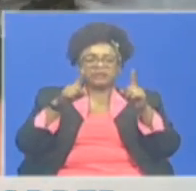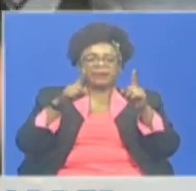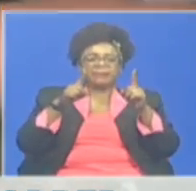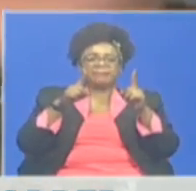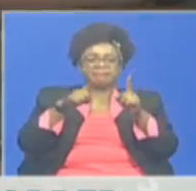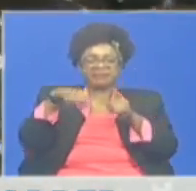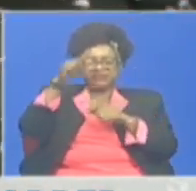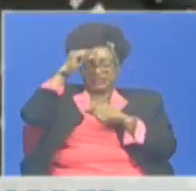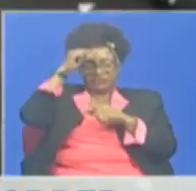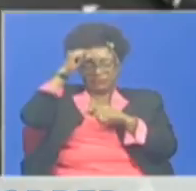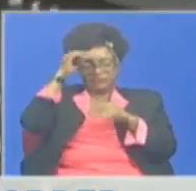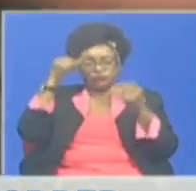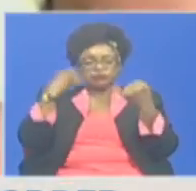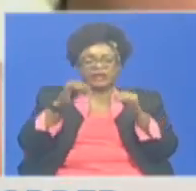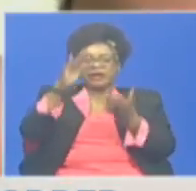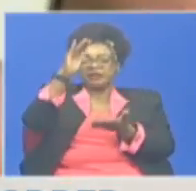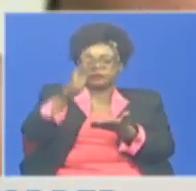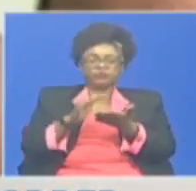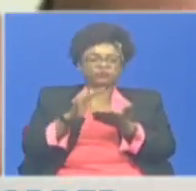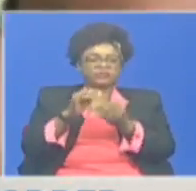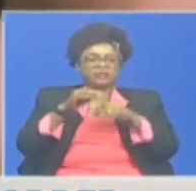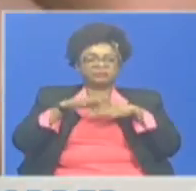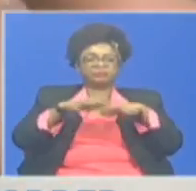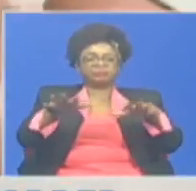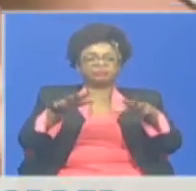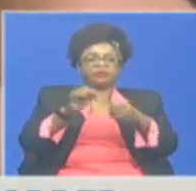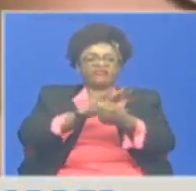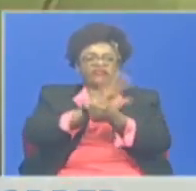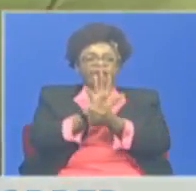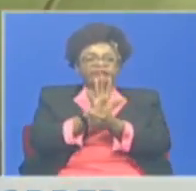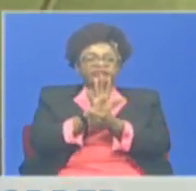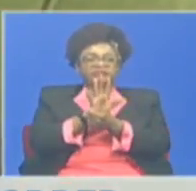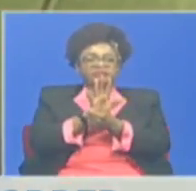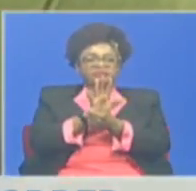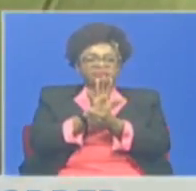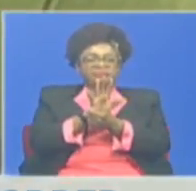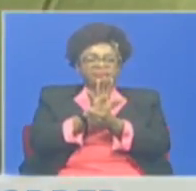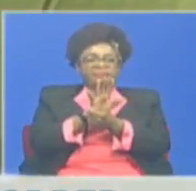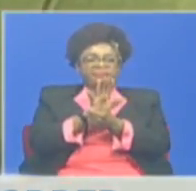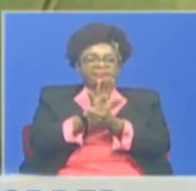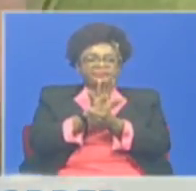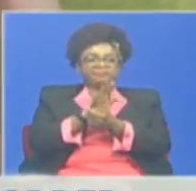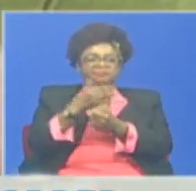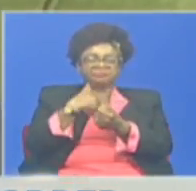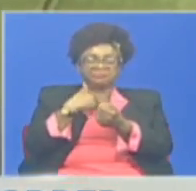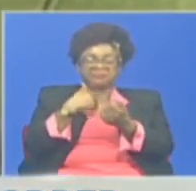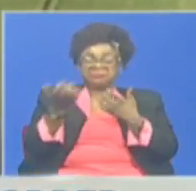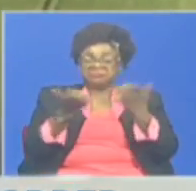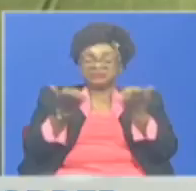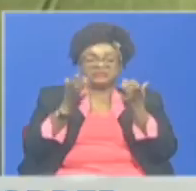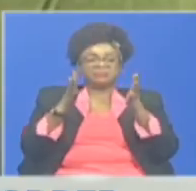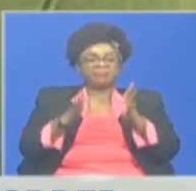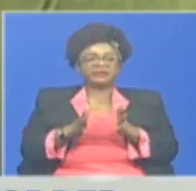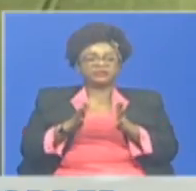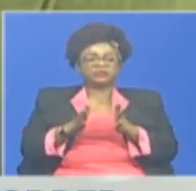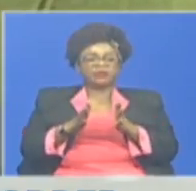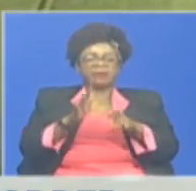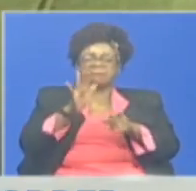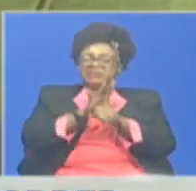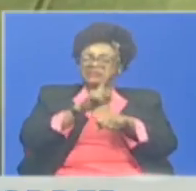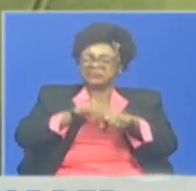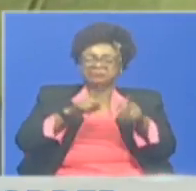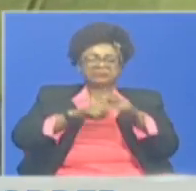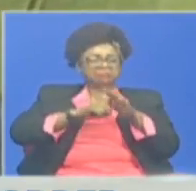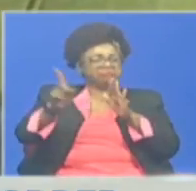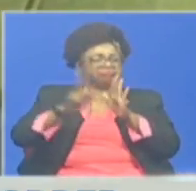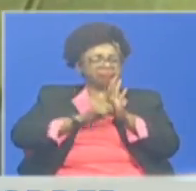and reduce the rate of the spread of COVID-19. Mimi ni mtu wa biashara, ni mtu wa kutoka mara nyingi. Sasa